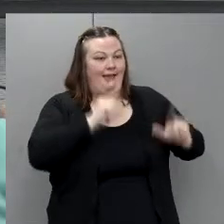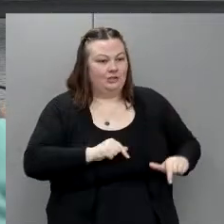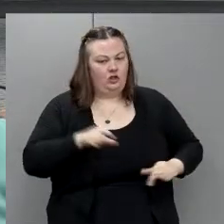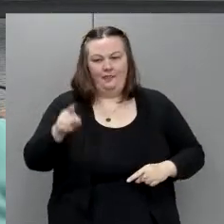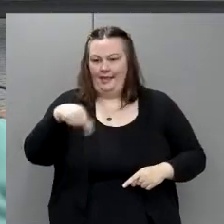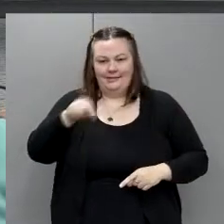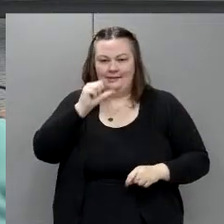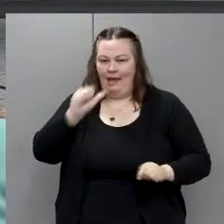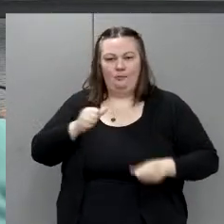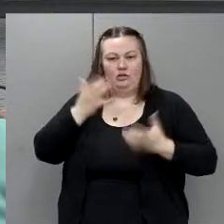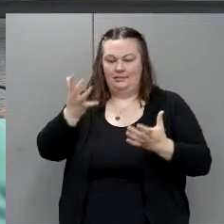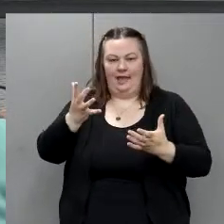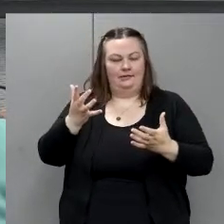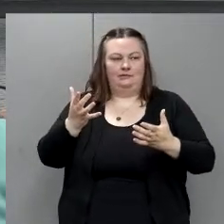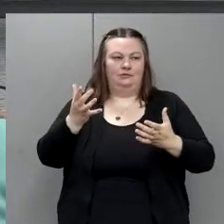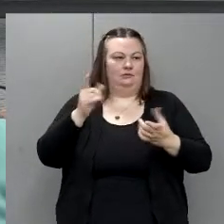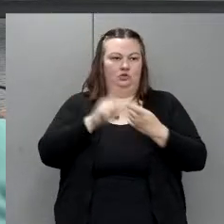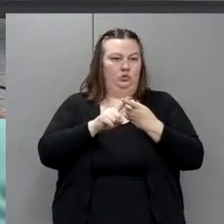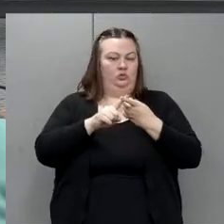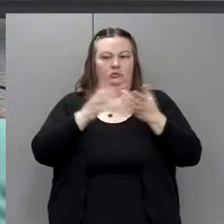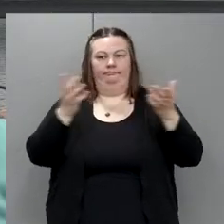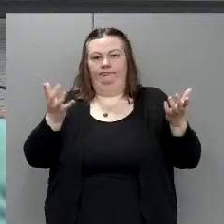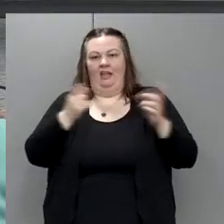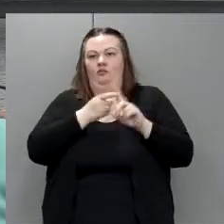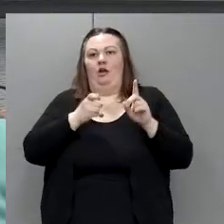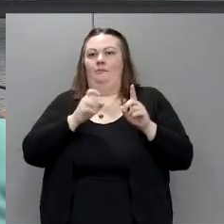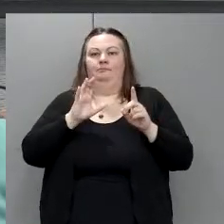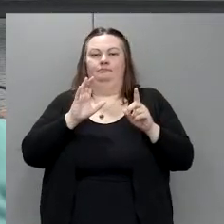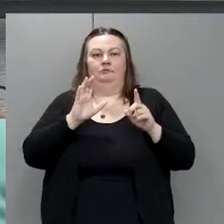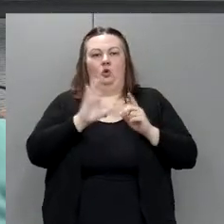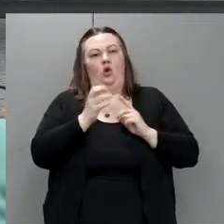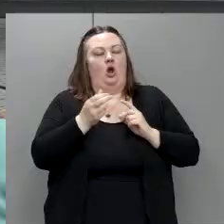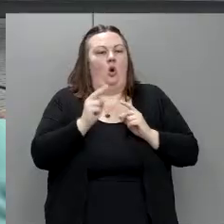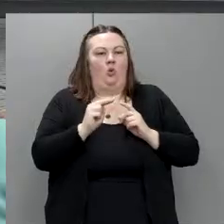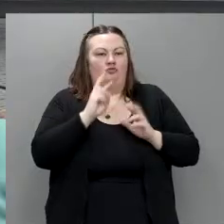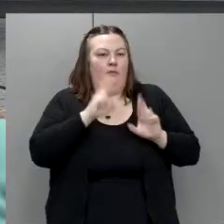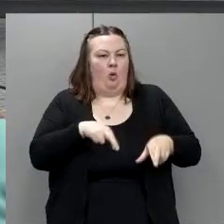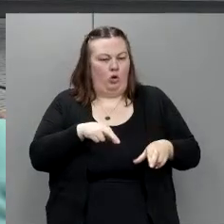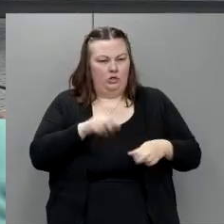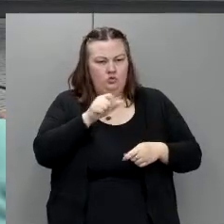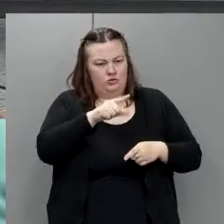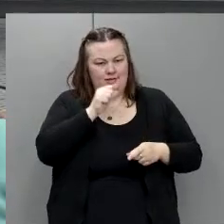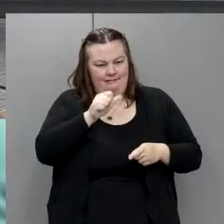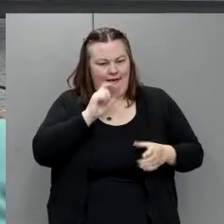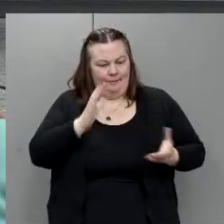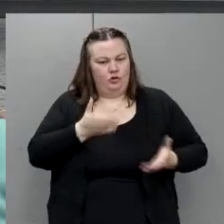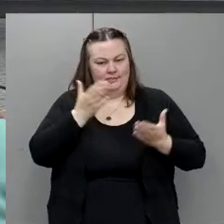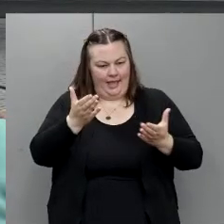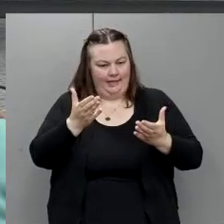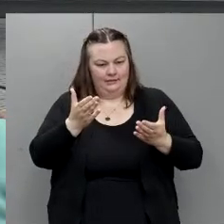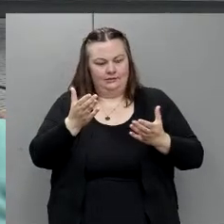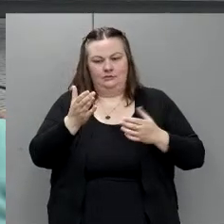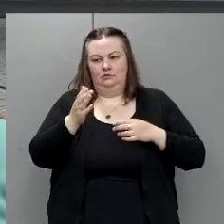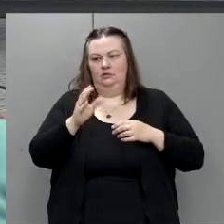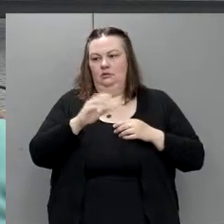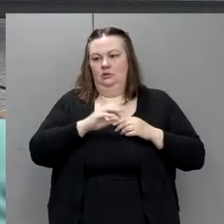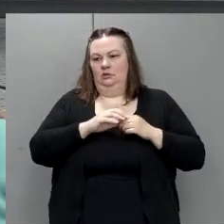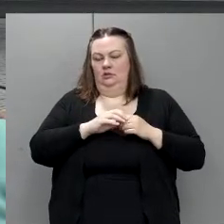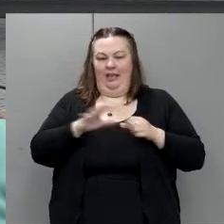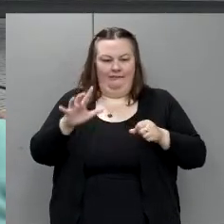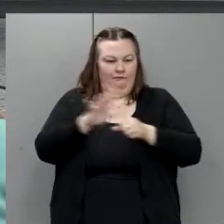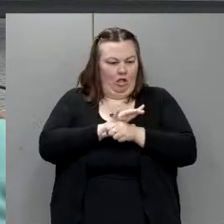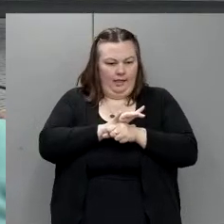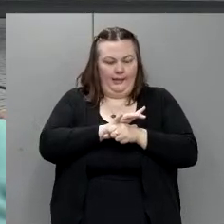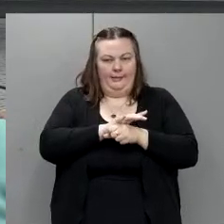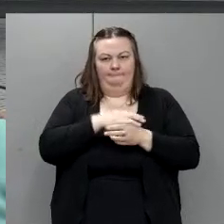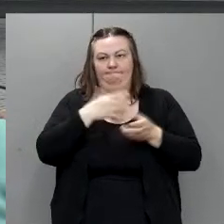did not present even from your own report. You did not present a